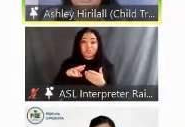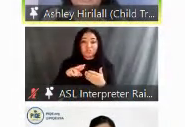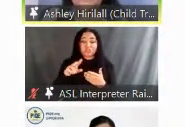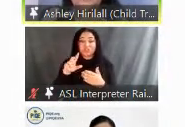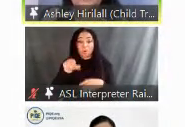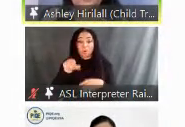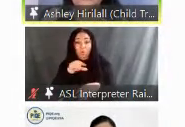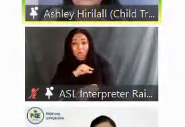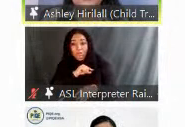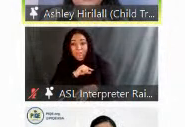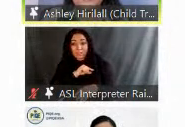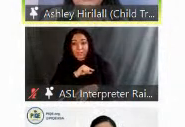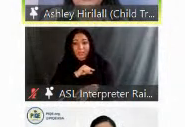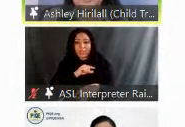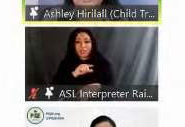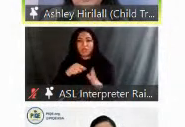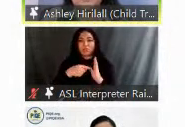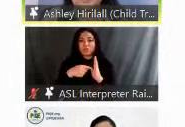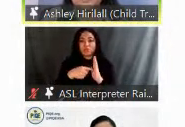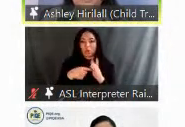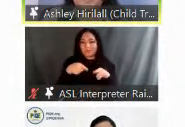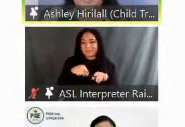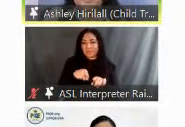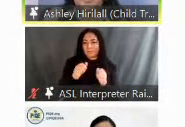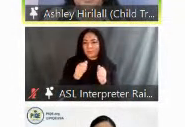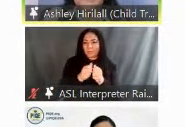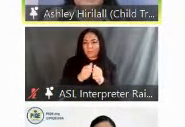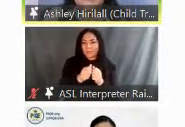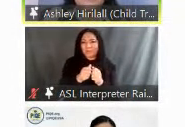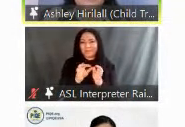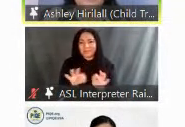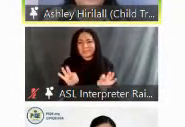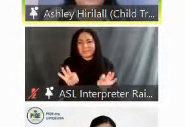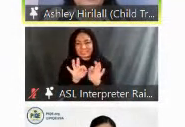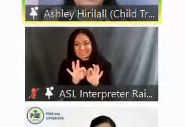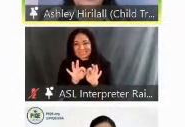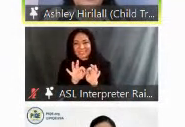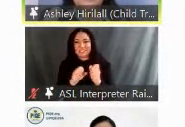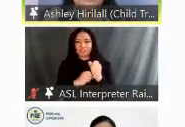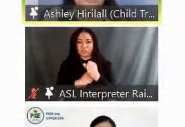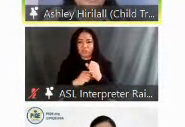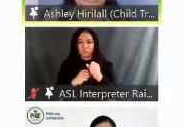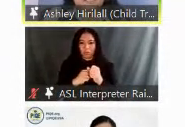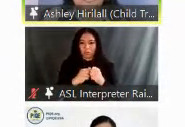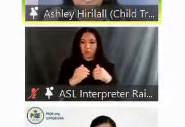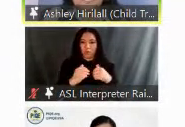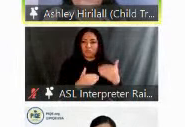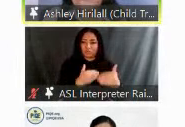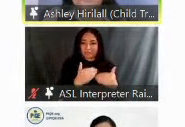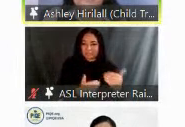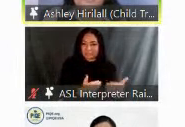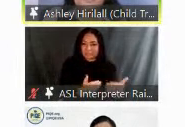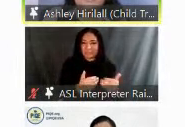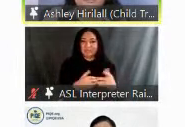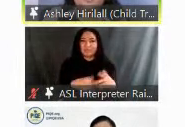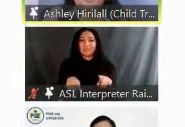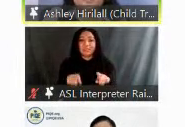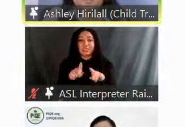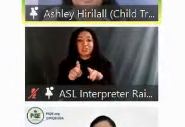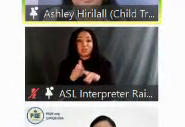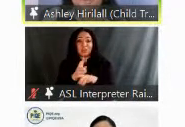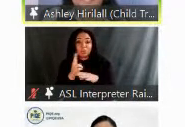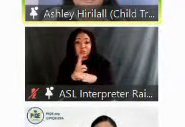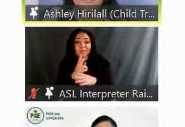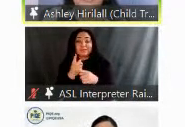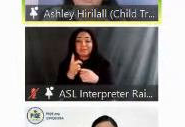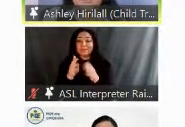shows alignment with some key structural programming components and processes, such as the use of developmentally